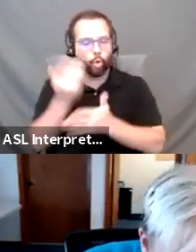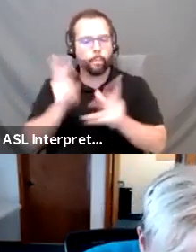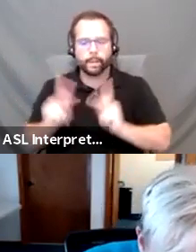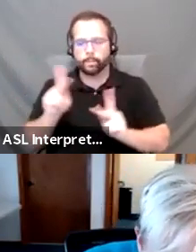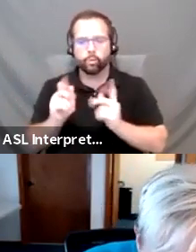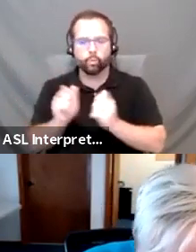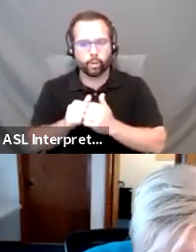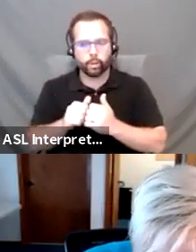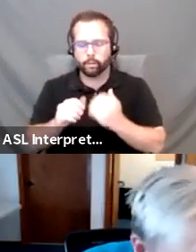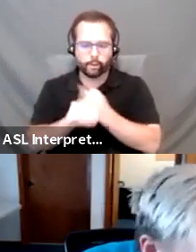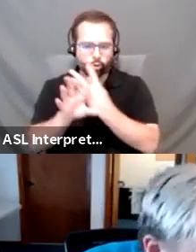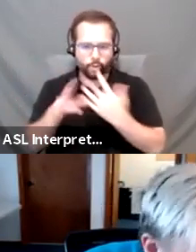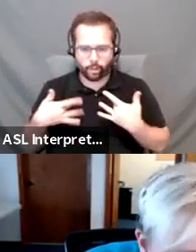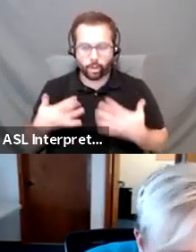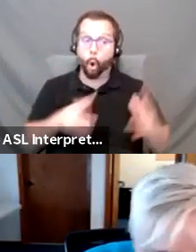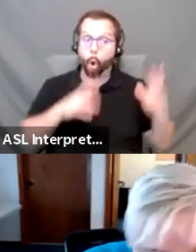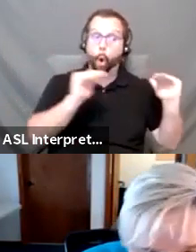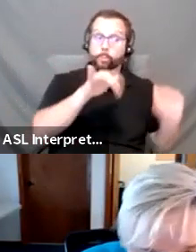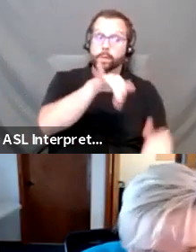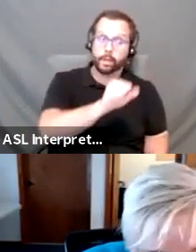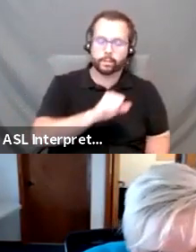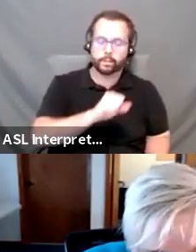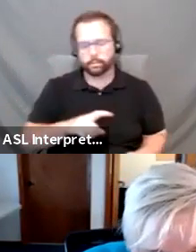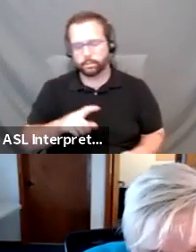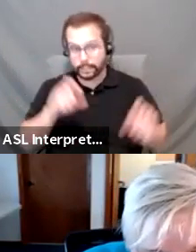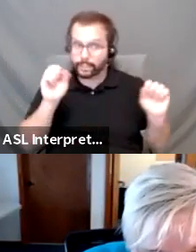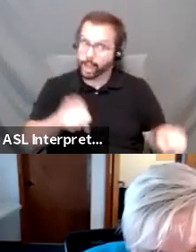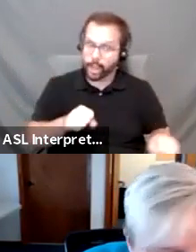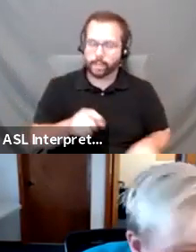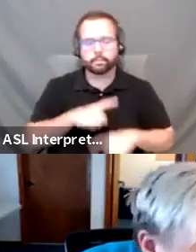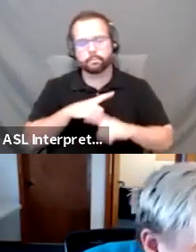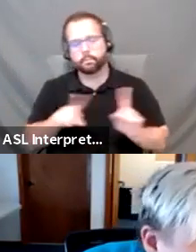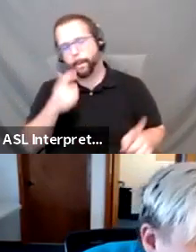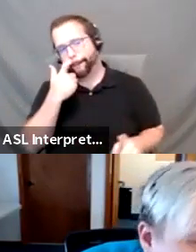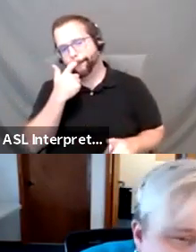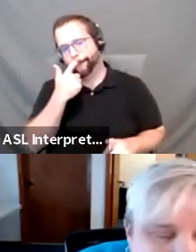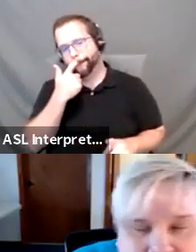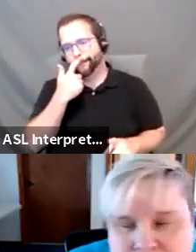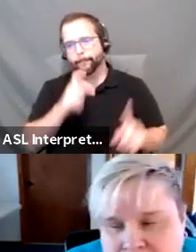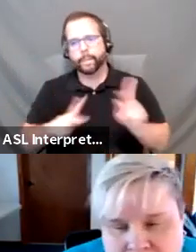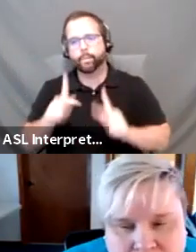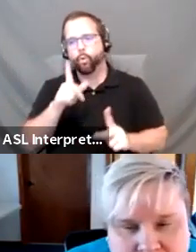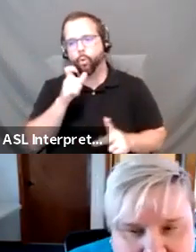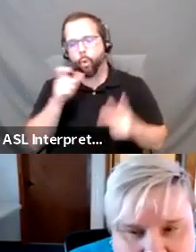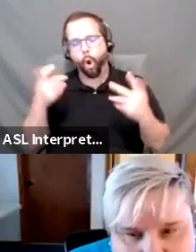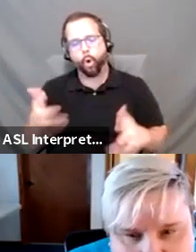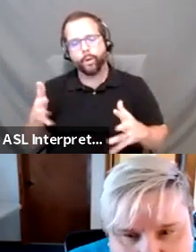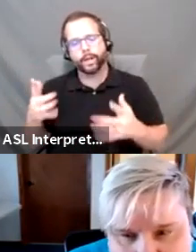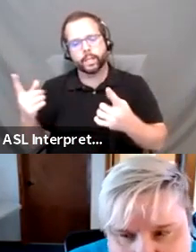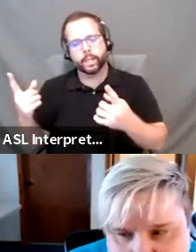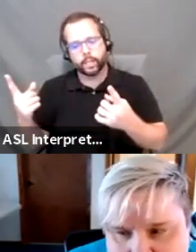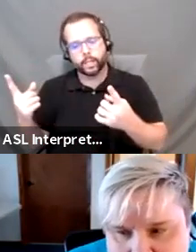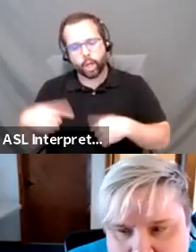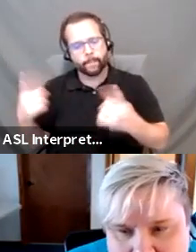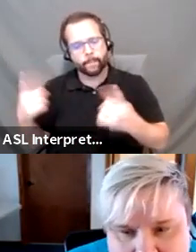hopefully you do, and I'm not saying it can't be done. But I think if people are already coming to your